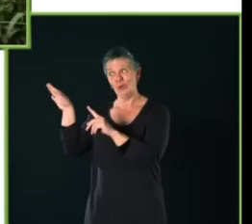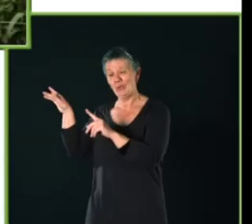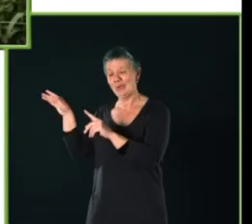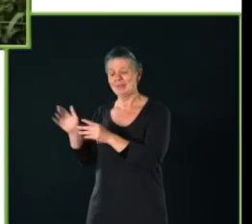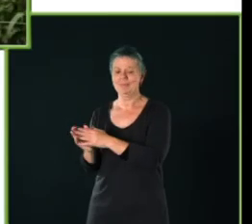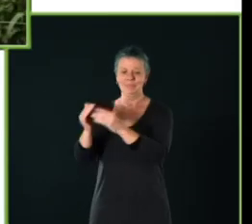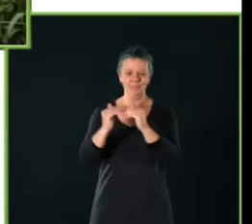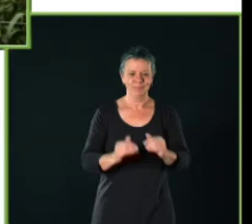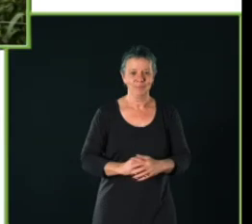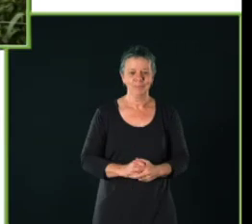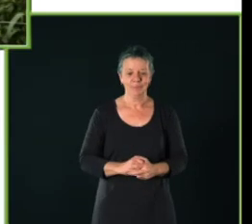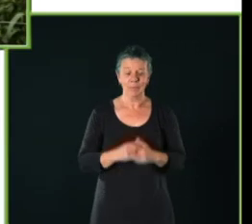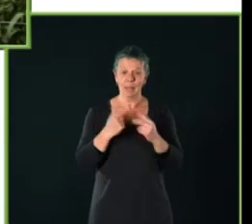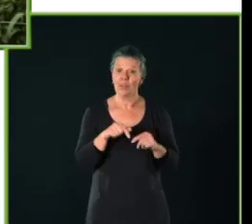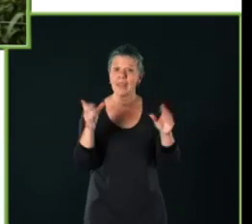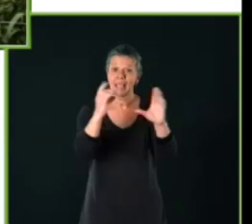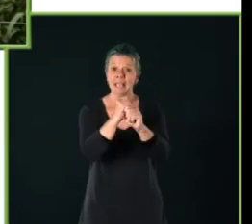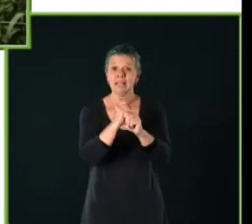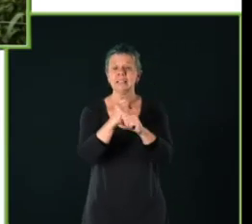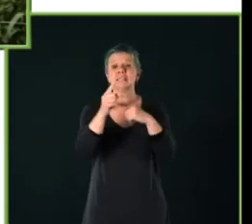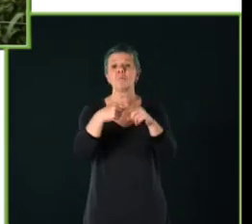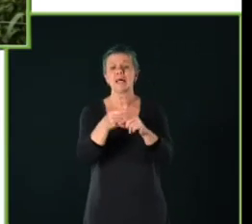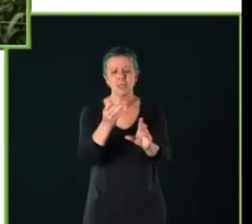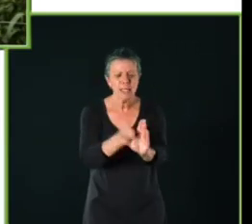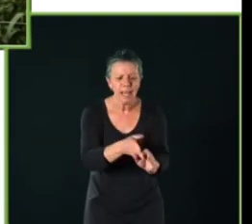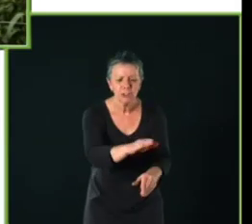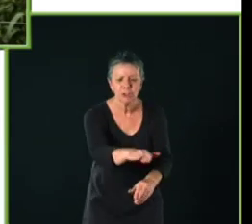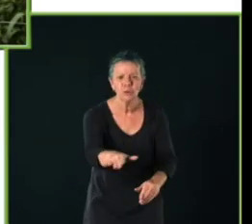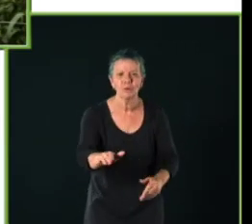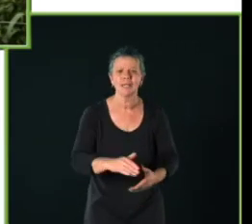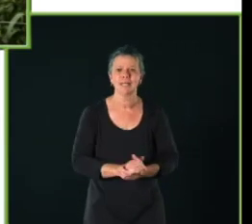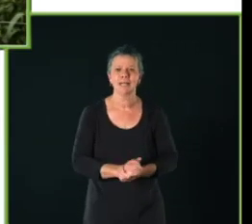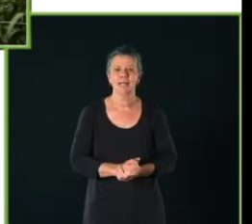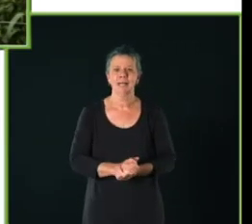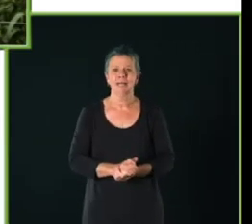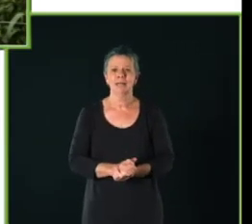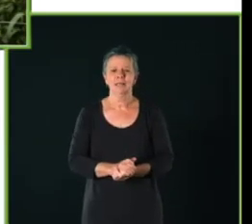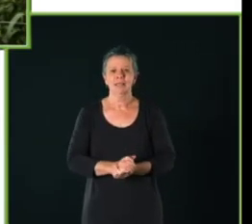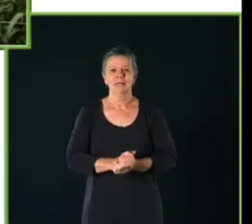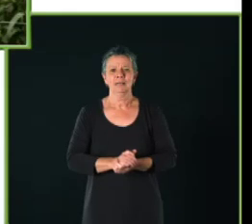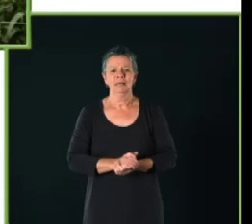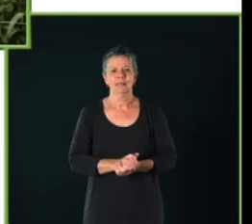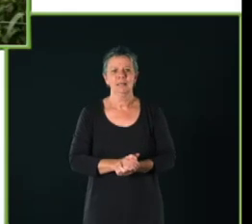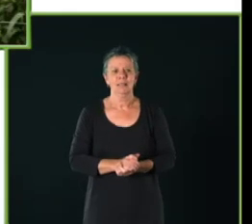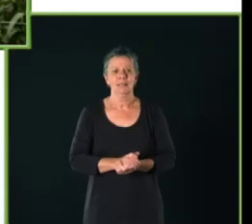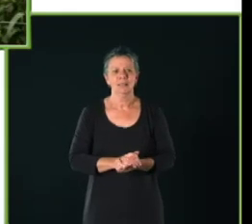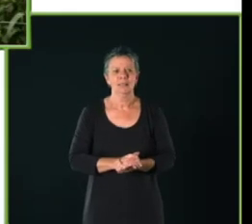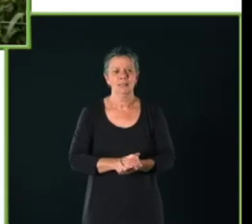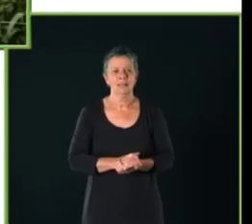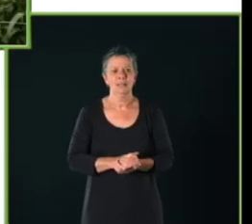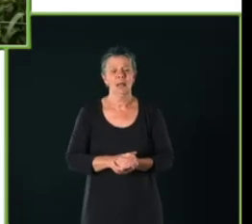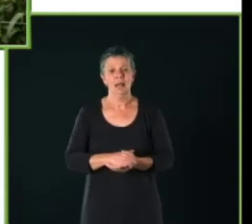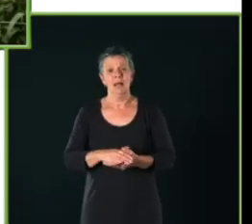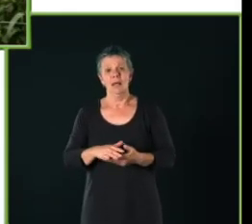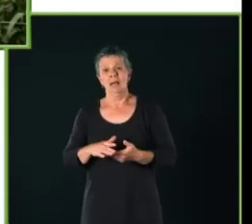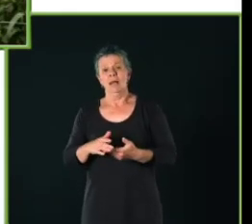in the end, it's about these young guys. What they're concerned about is, are we going to book all their debt up